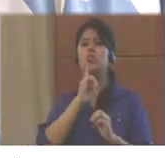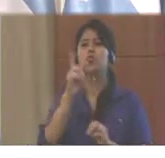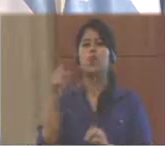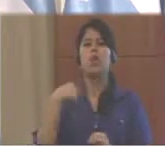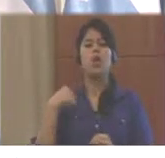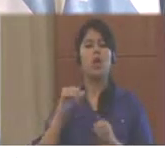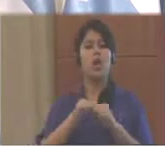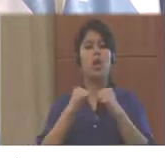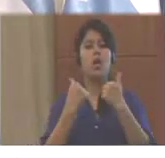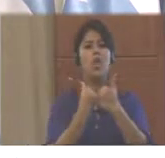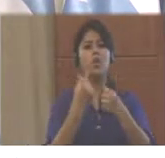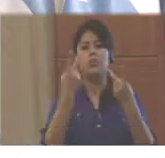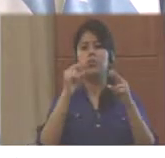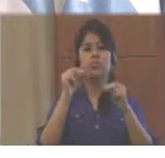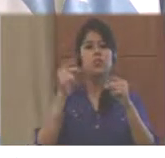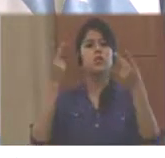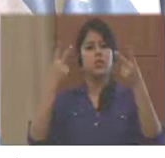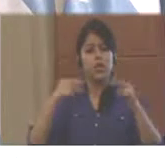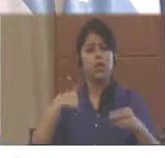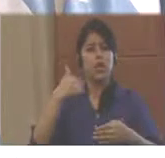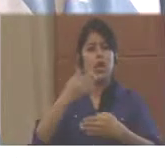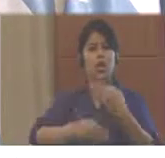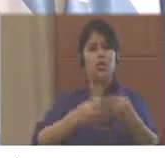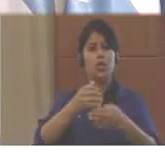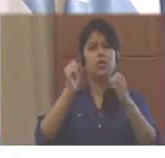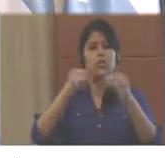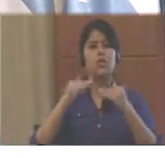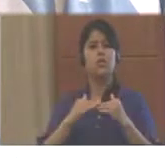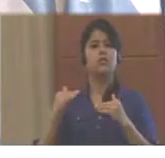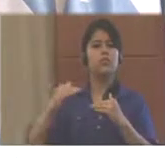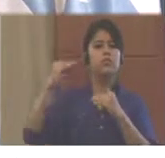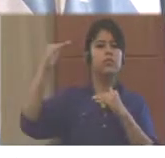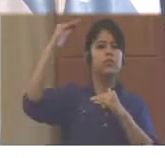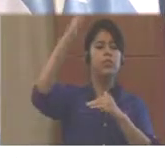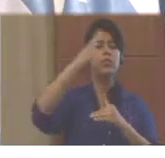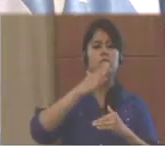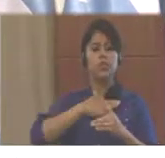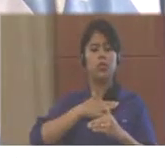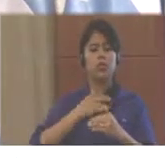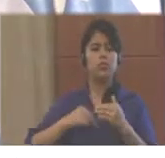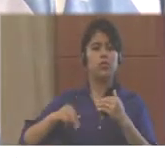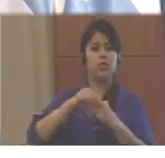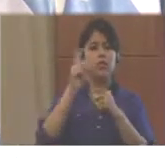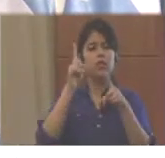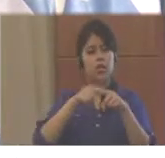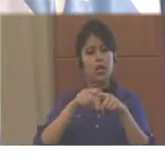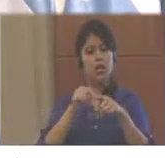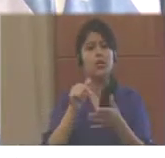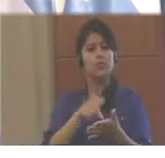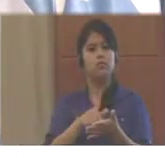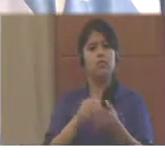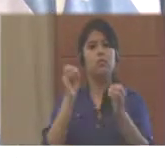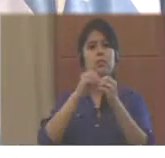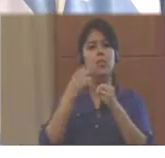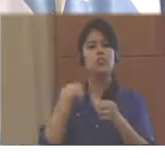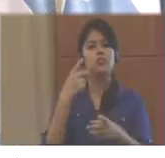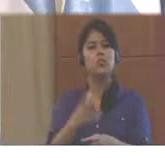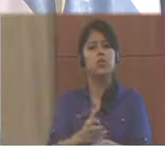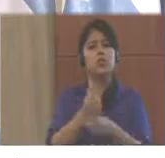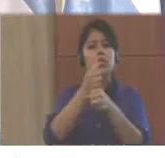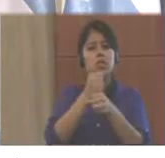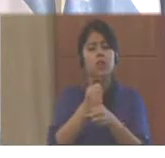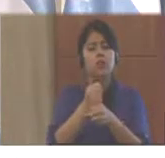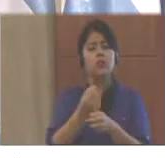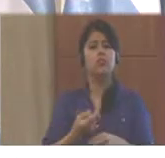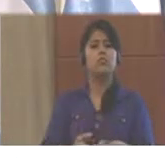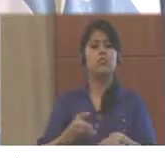of our nations and communities and the security of our future generations depend upon it. SEDIMA supports the ideas of the Hyogo Framework of